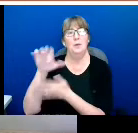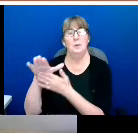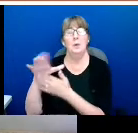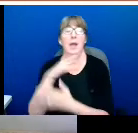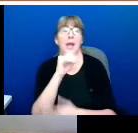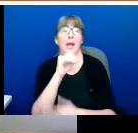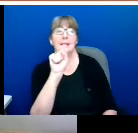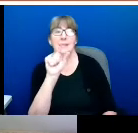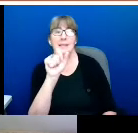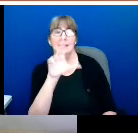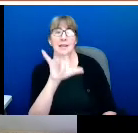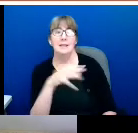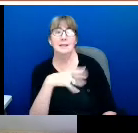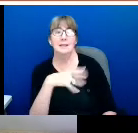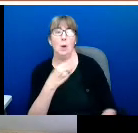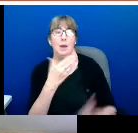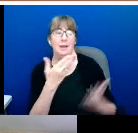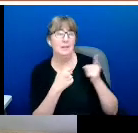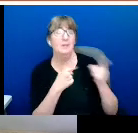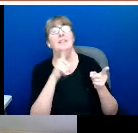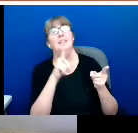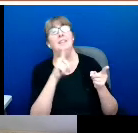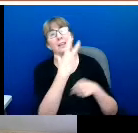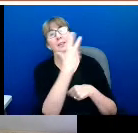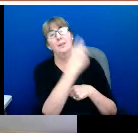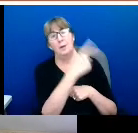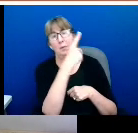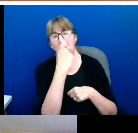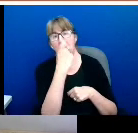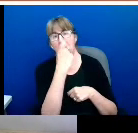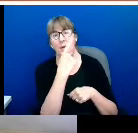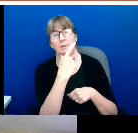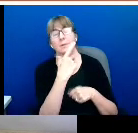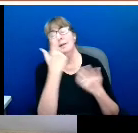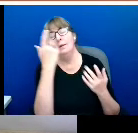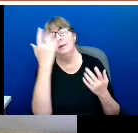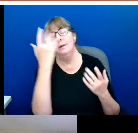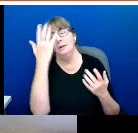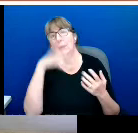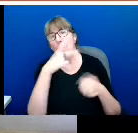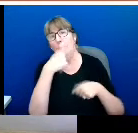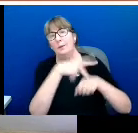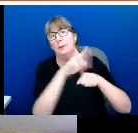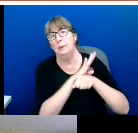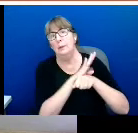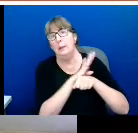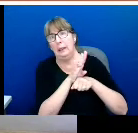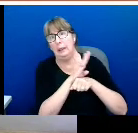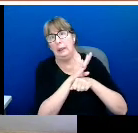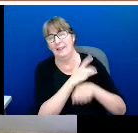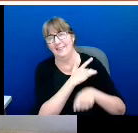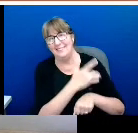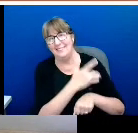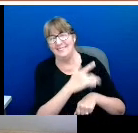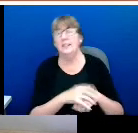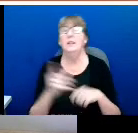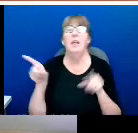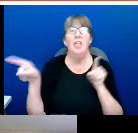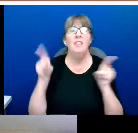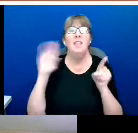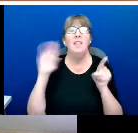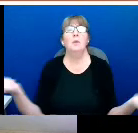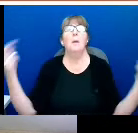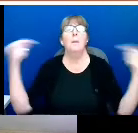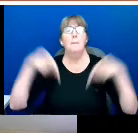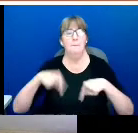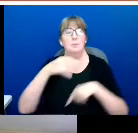principal of Meadow Bridge, but she had to step out because the life of a principal never stops. So they're going to pop back in just in a minute,